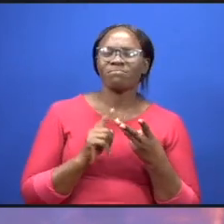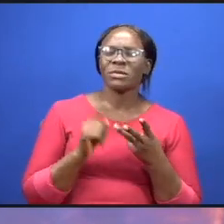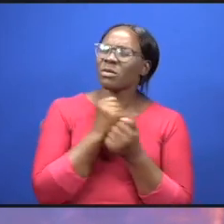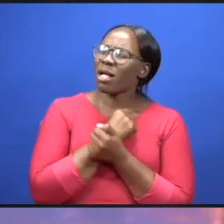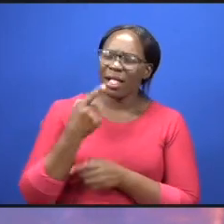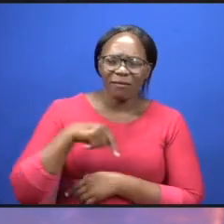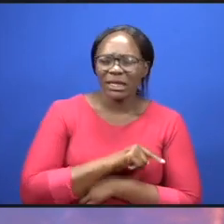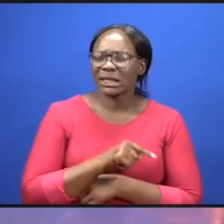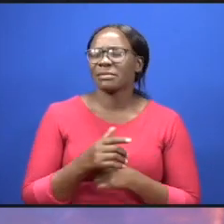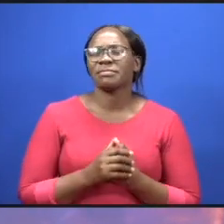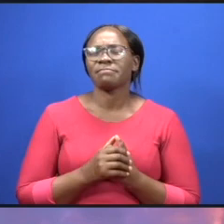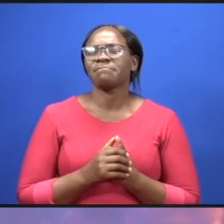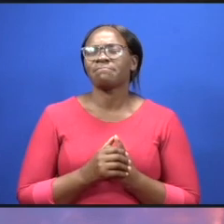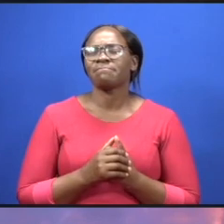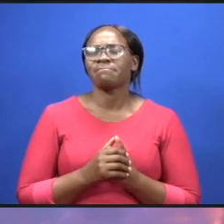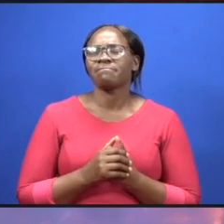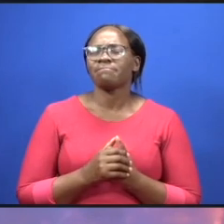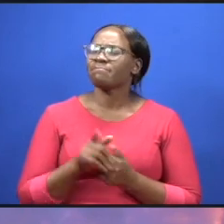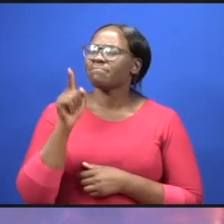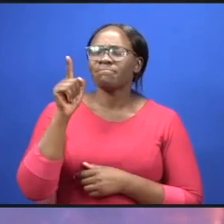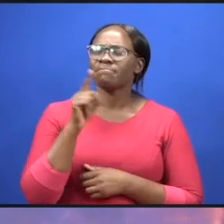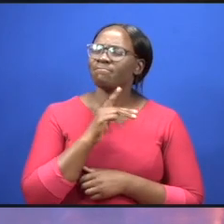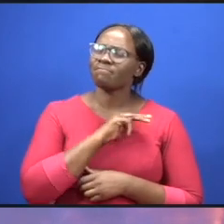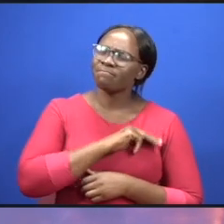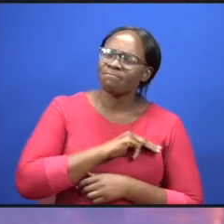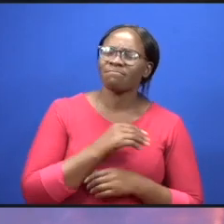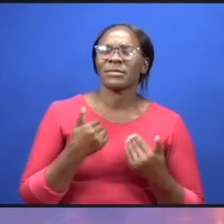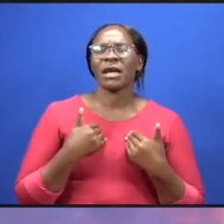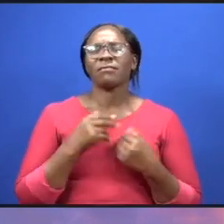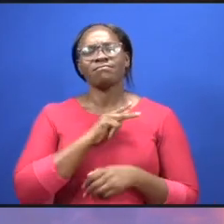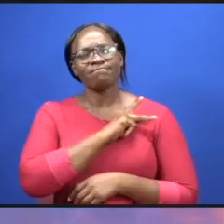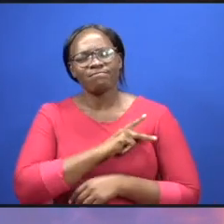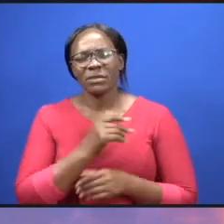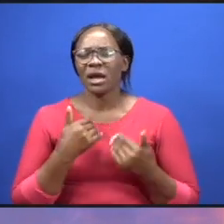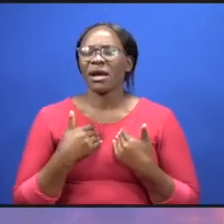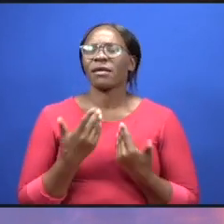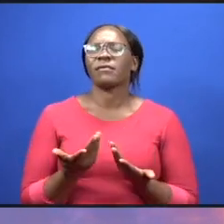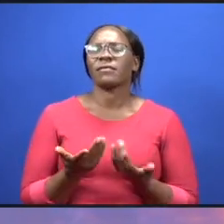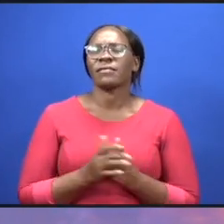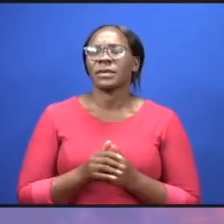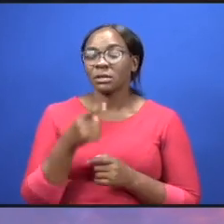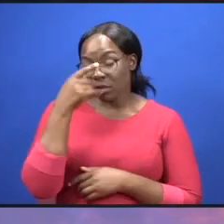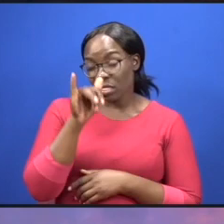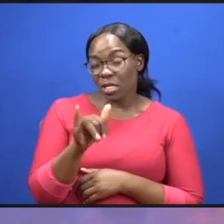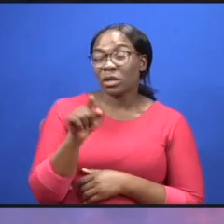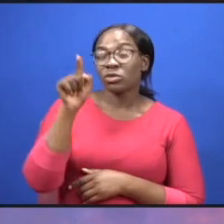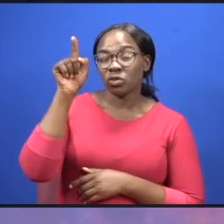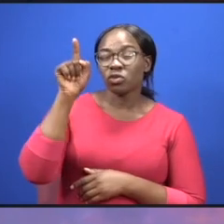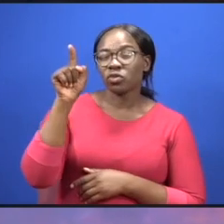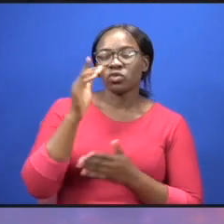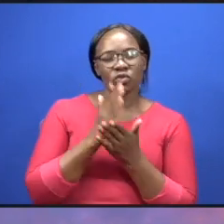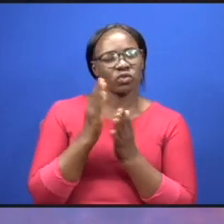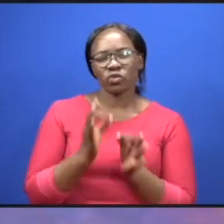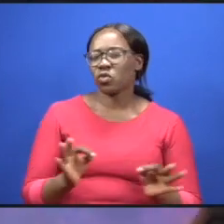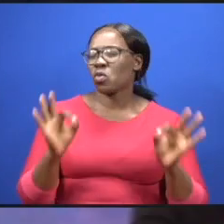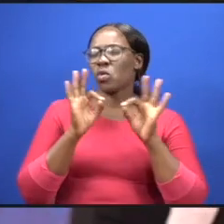You love us. You are merciful and kind. And because of that, you